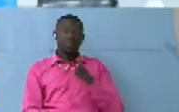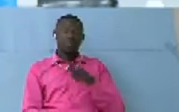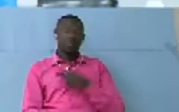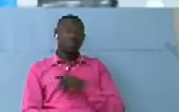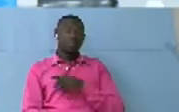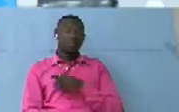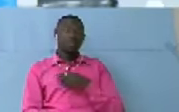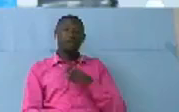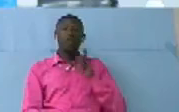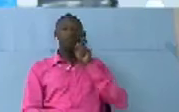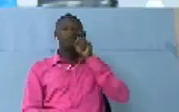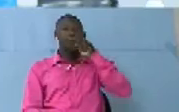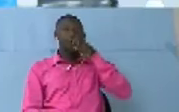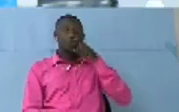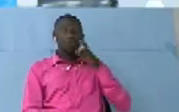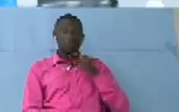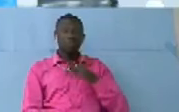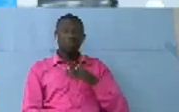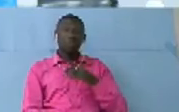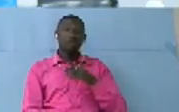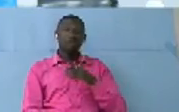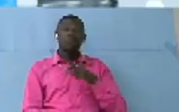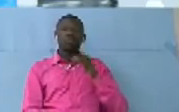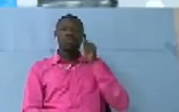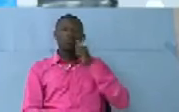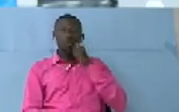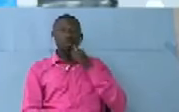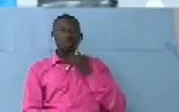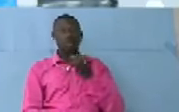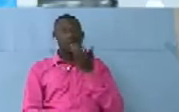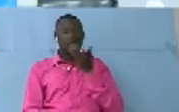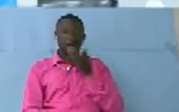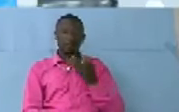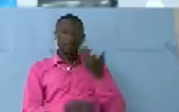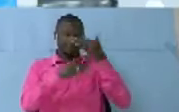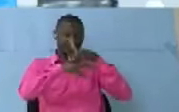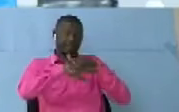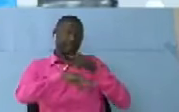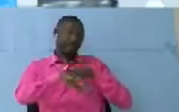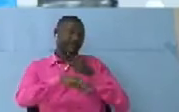that the vultures will have us as